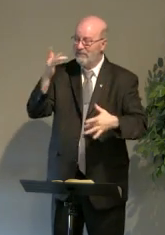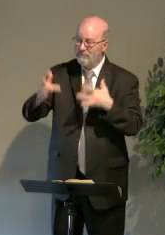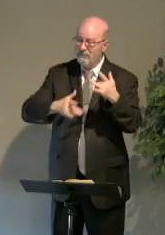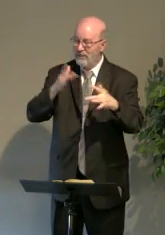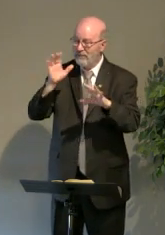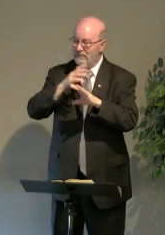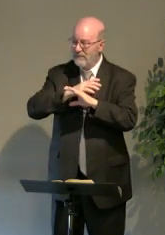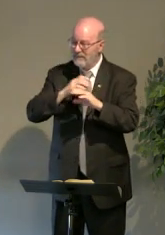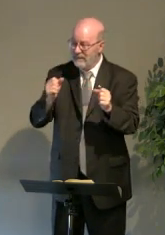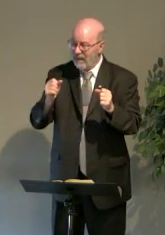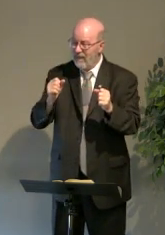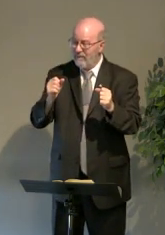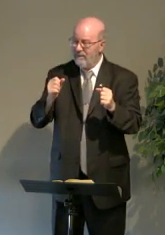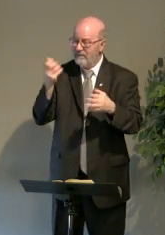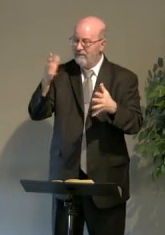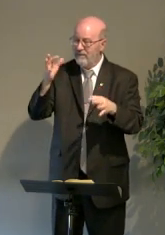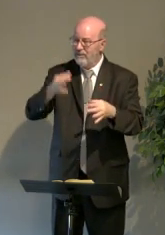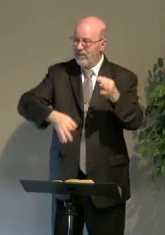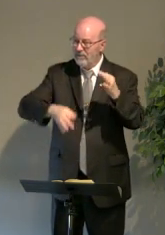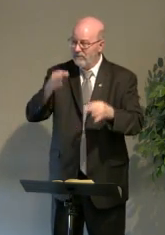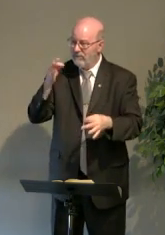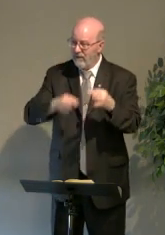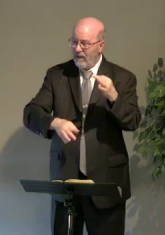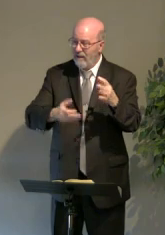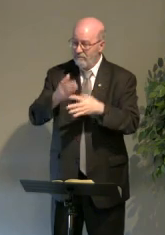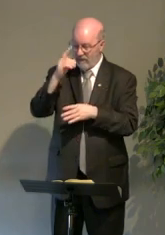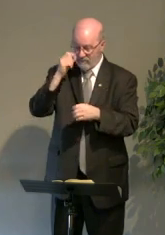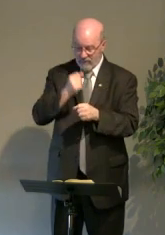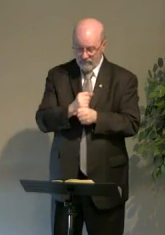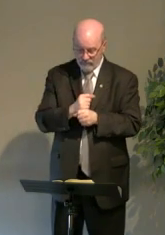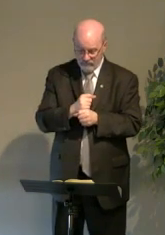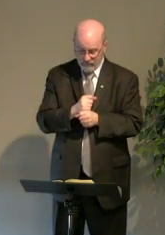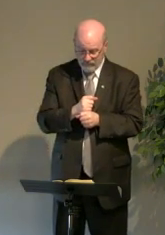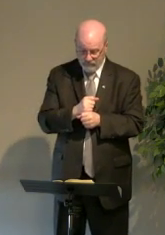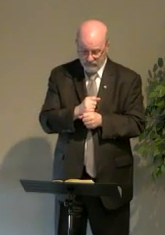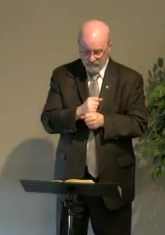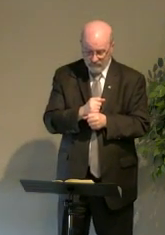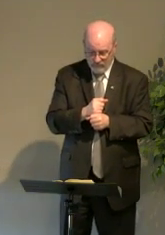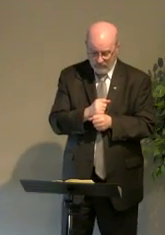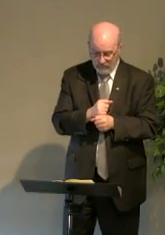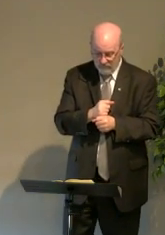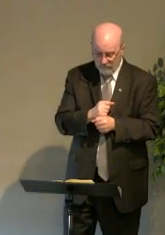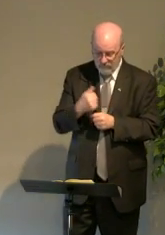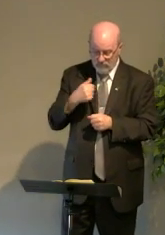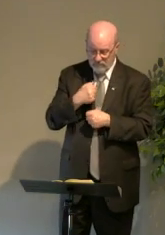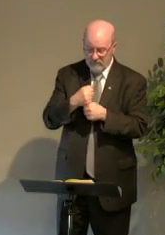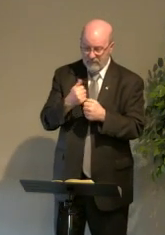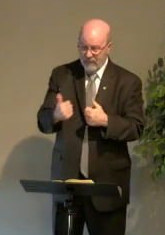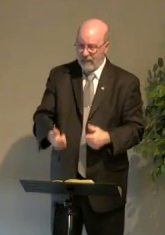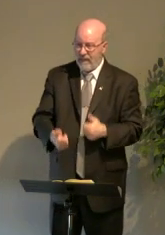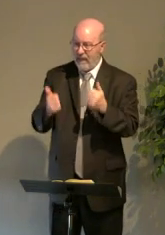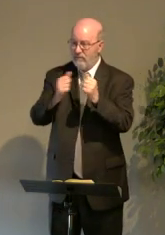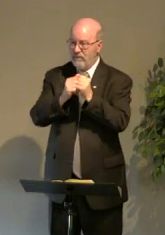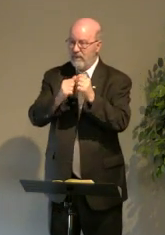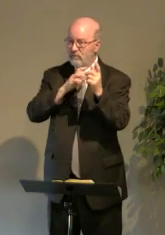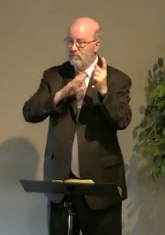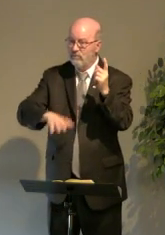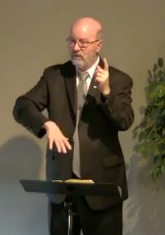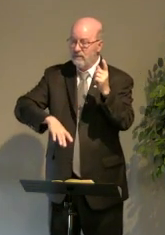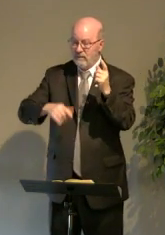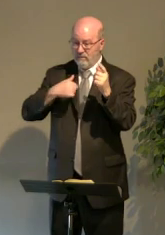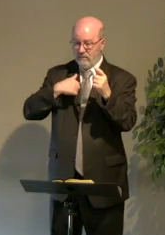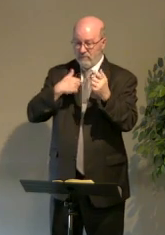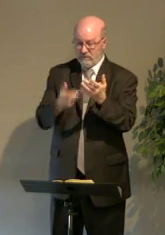can be saved and we can be justified by faith. If we've been made alive together with Christ, if I've